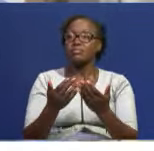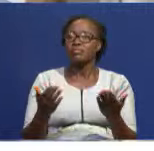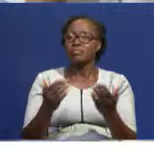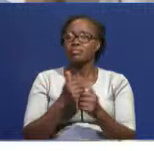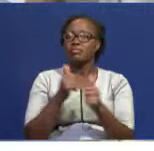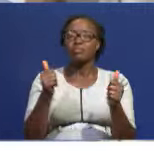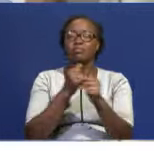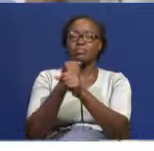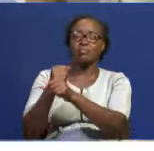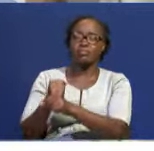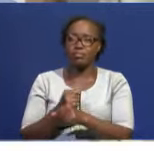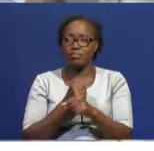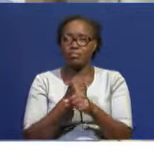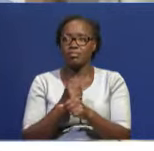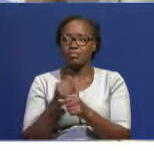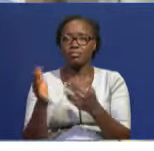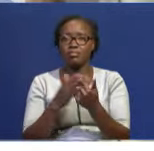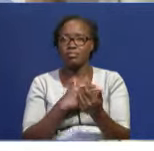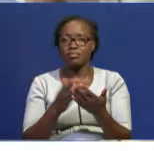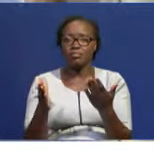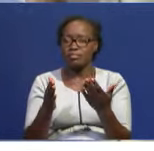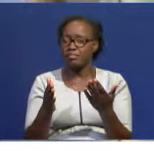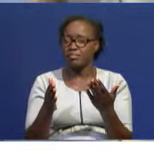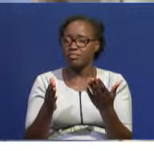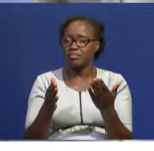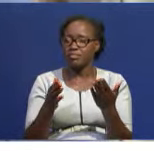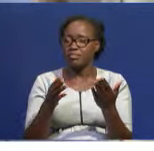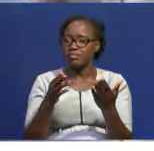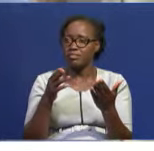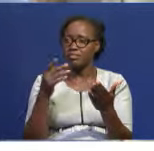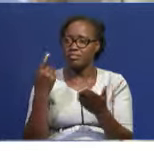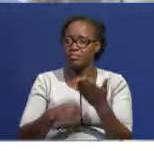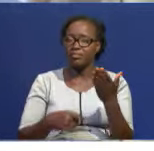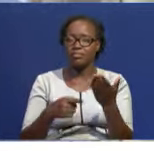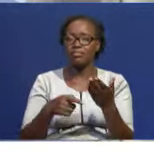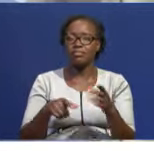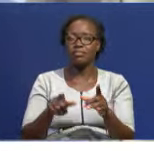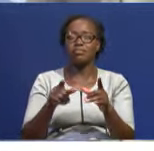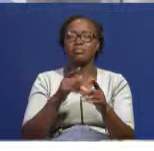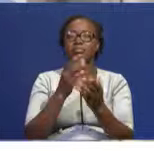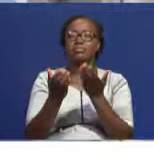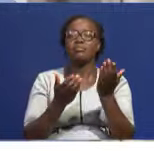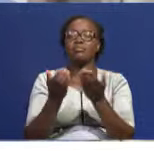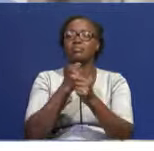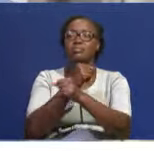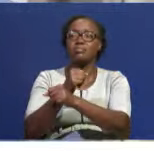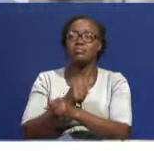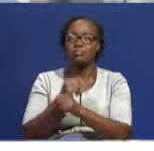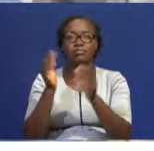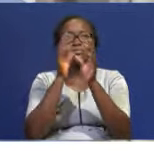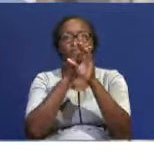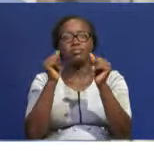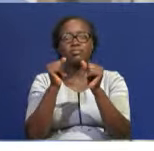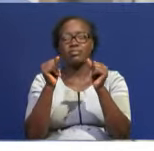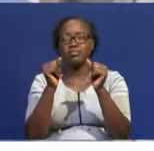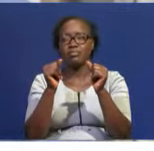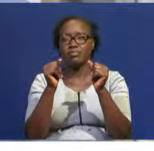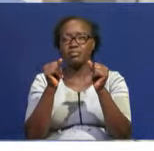are well protected. Whatever cost it may take, let our businesses be protected. Let the president put